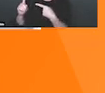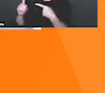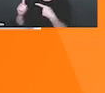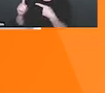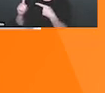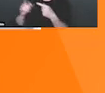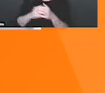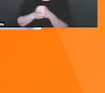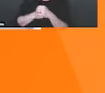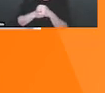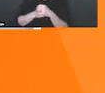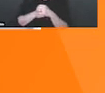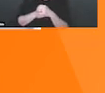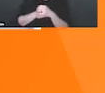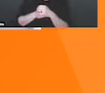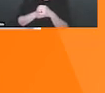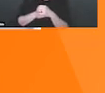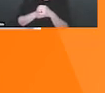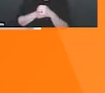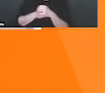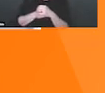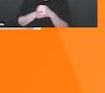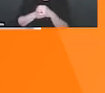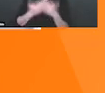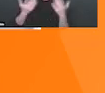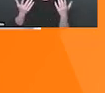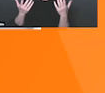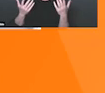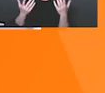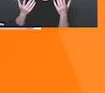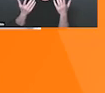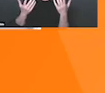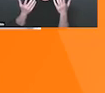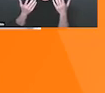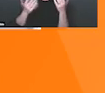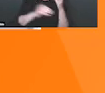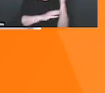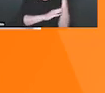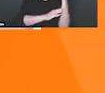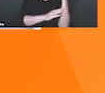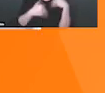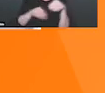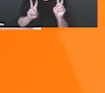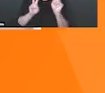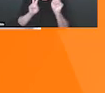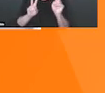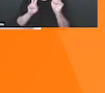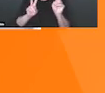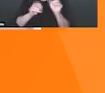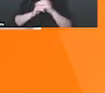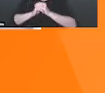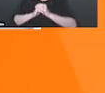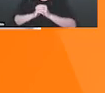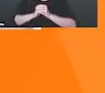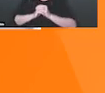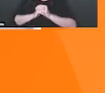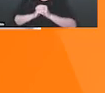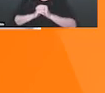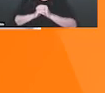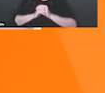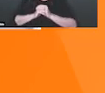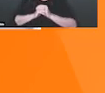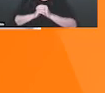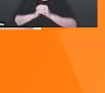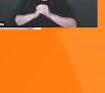Tuesday afternoon. It's yeah, I'm looking forward to this presentation, and I hope that I can add